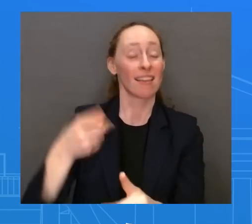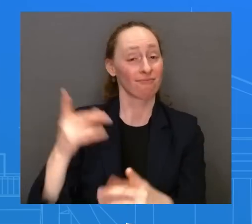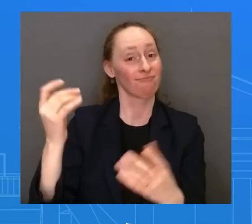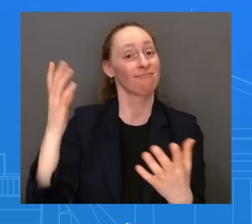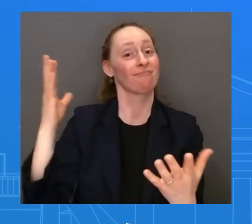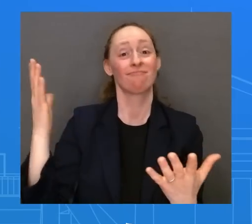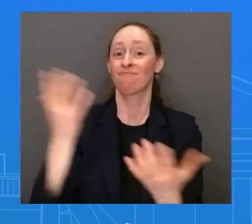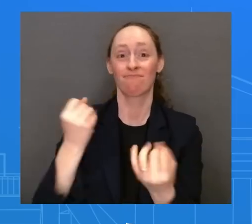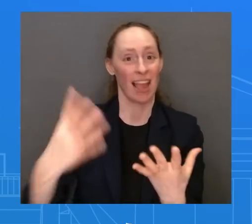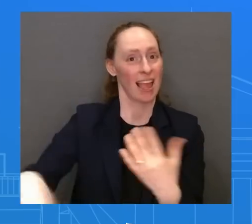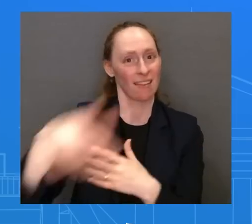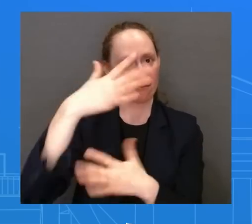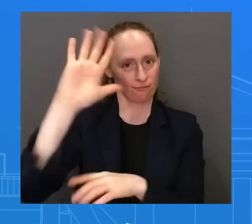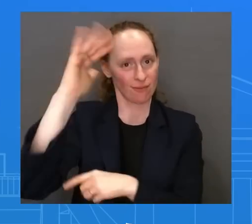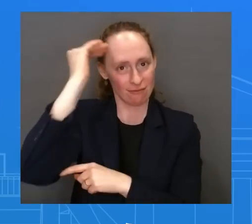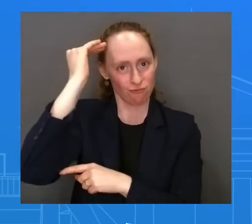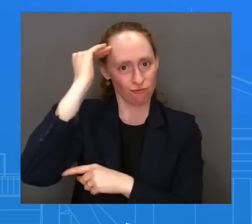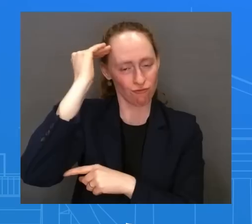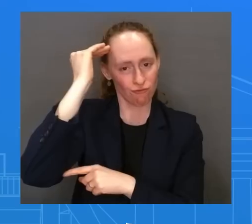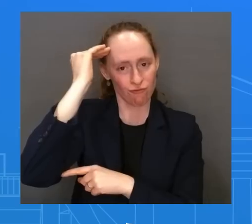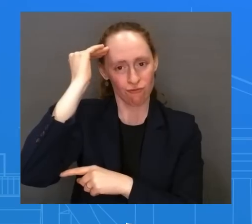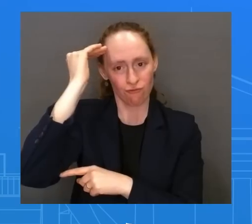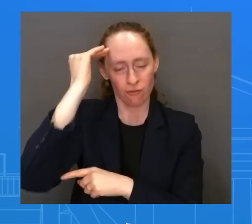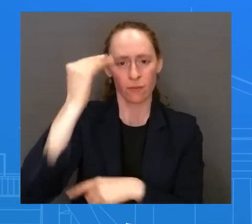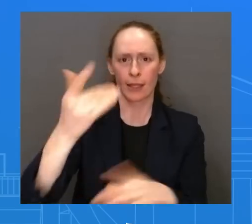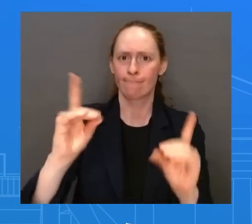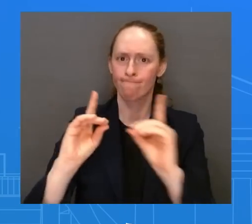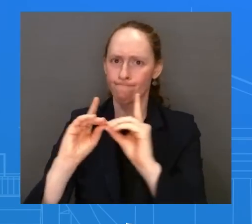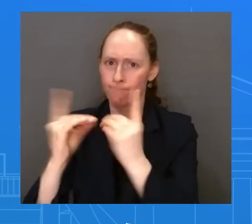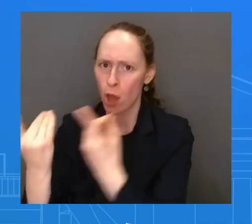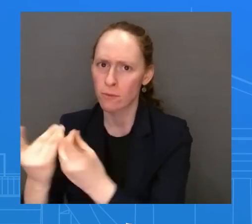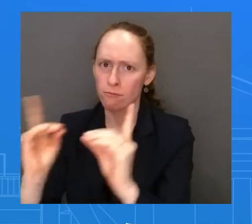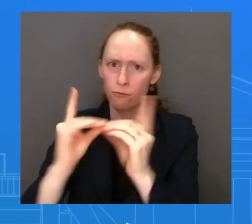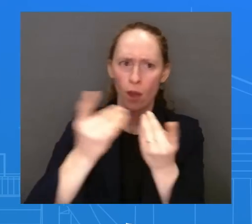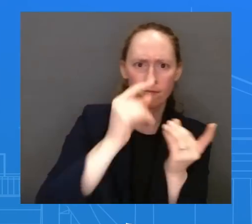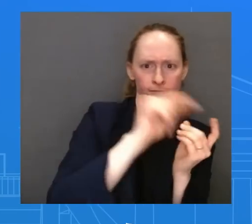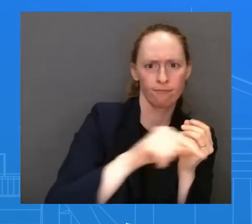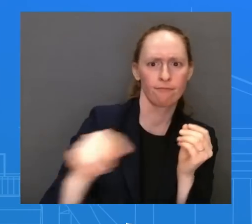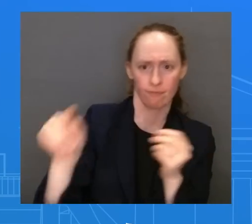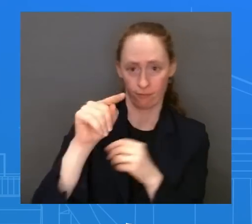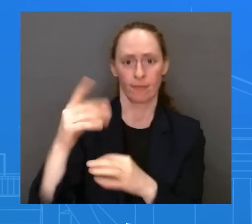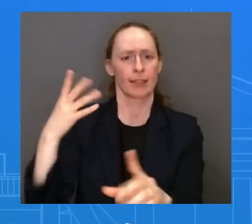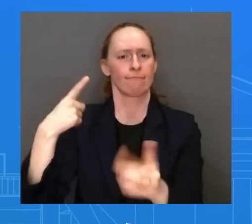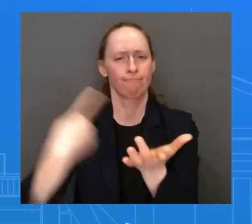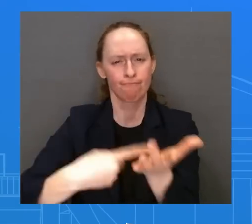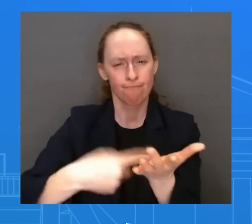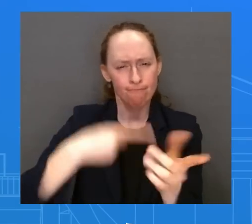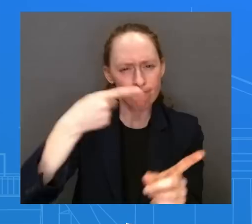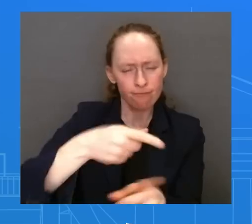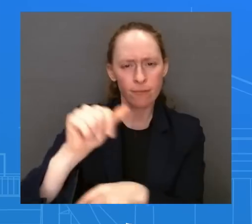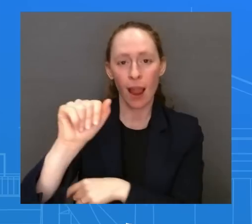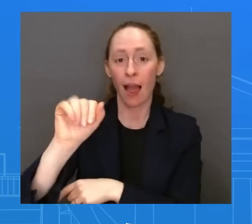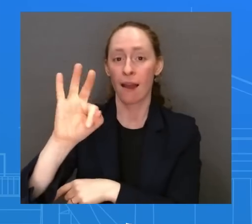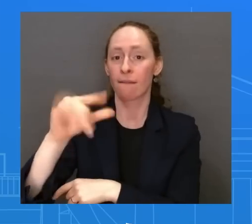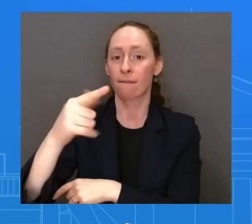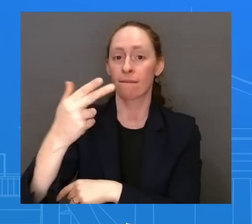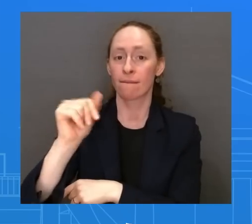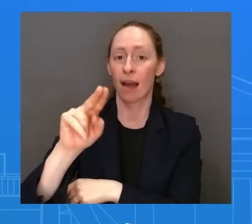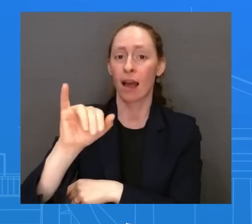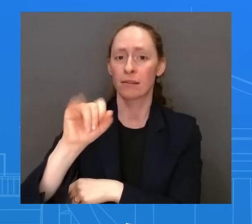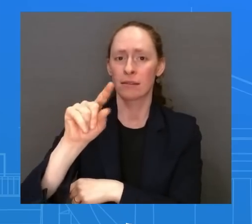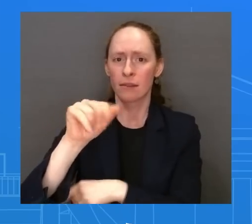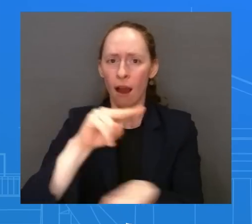Afghanistan withdrawal have been conducting thorough internal after-action reviews examining their decision-making process and